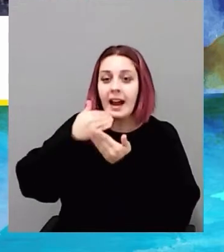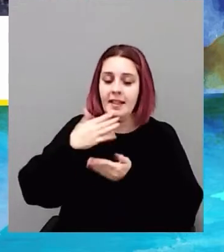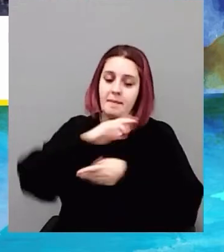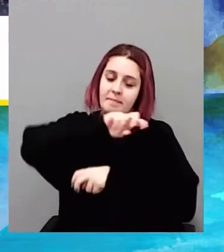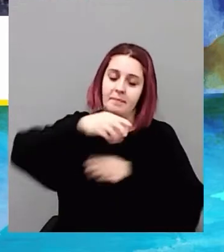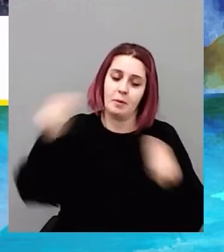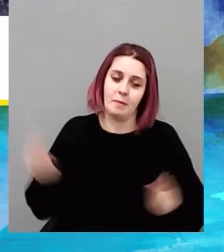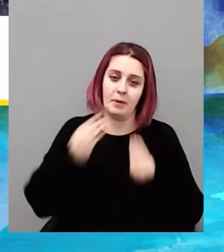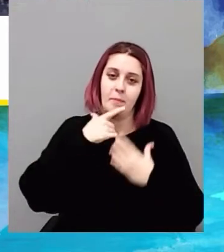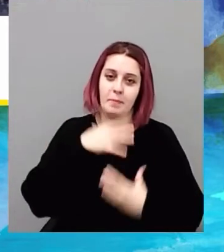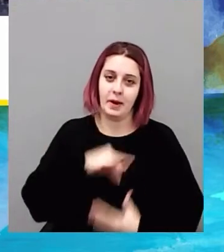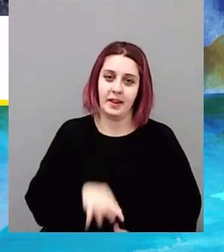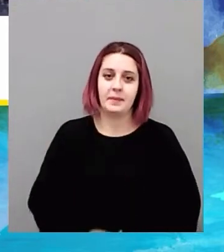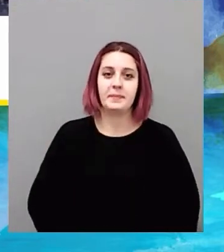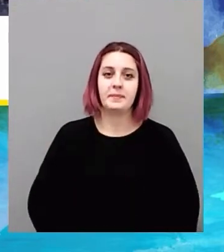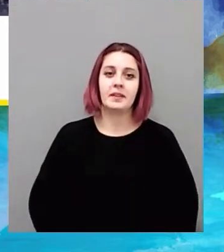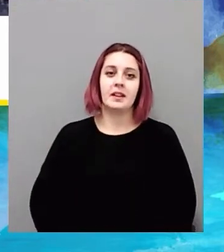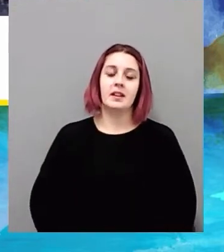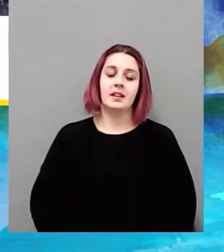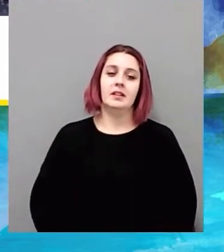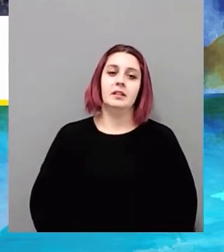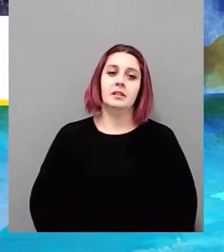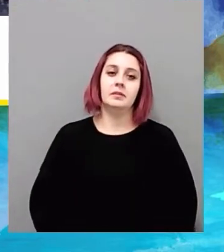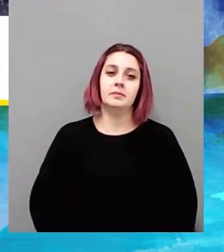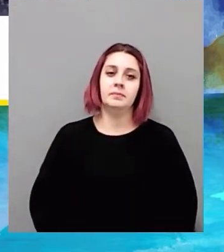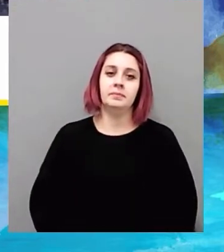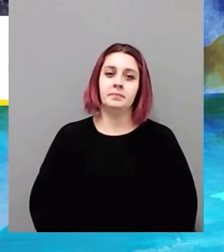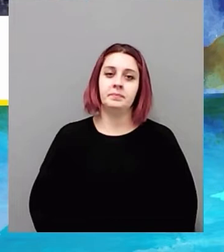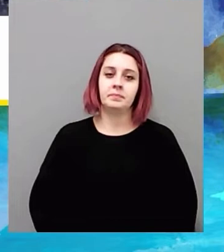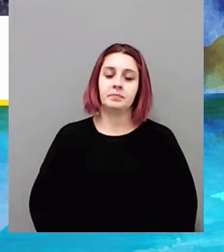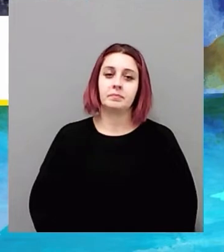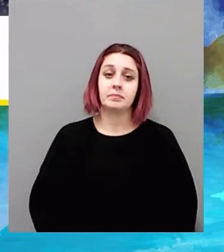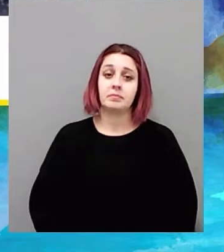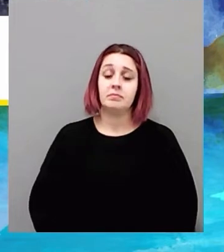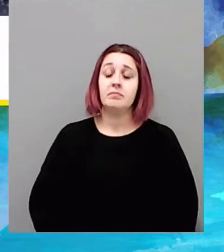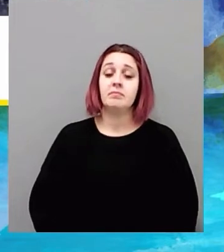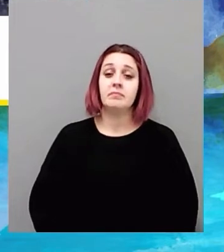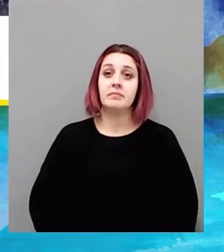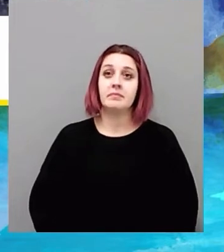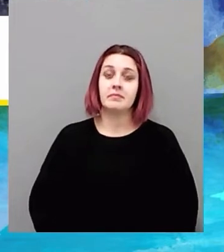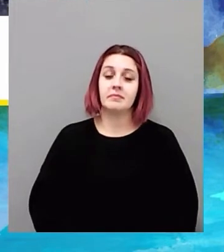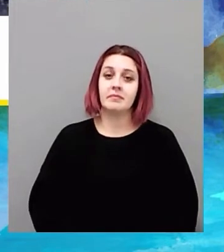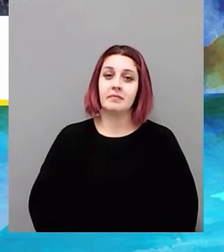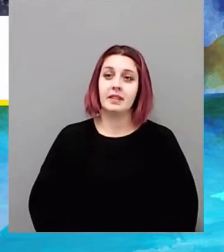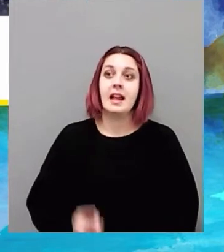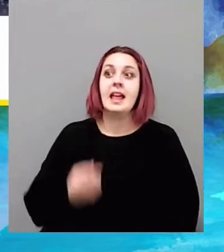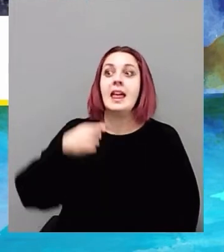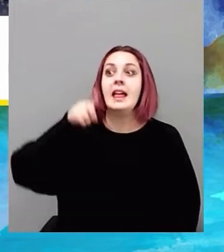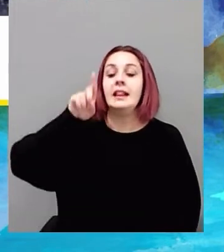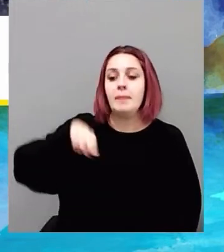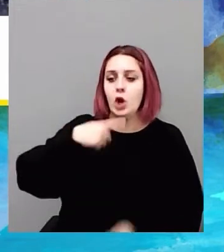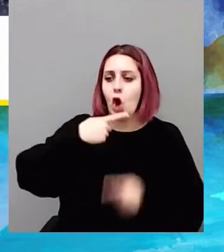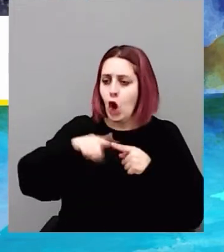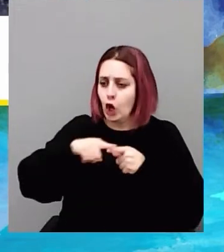to the following up to, in general, to assess the accessibility policy they had and to adapt it